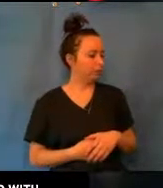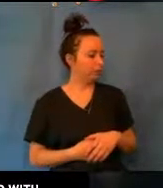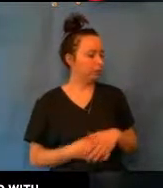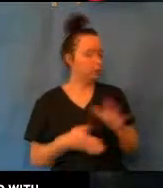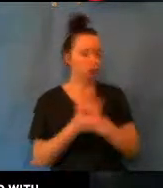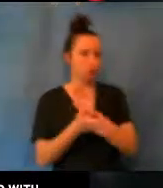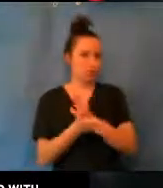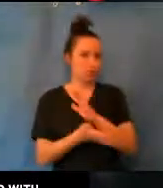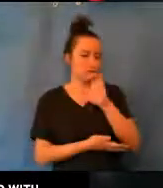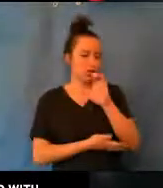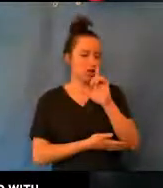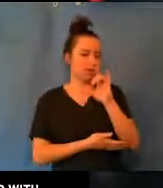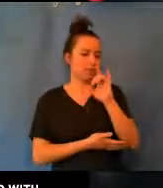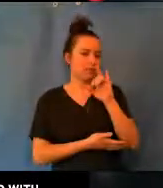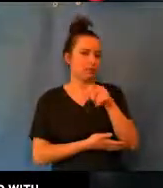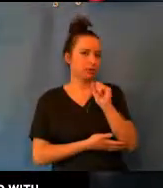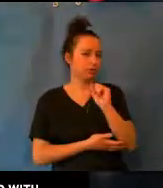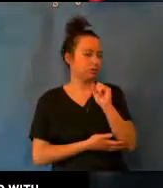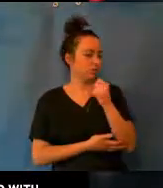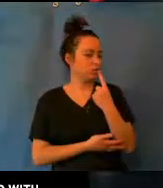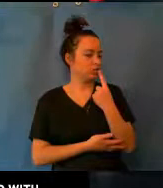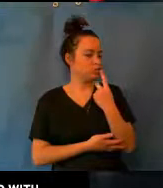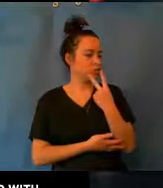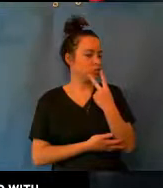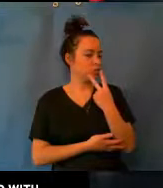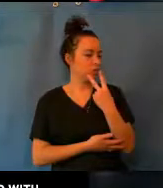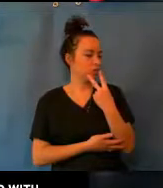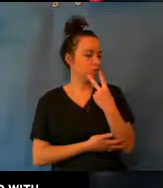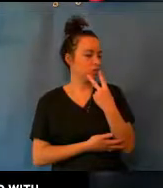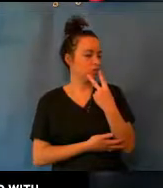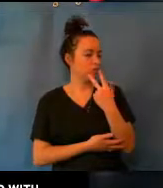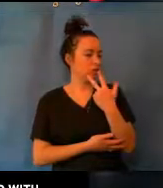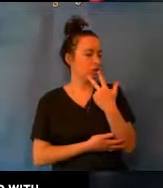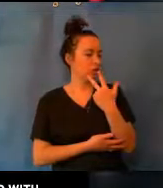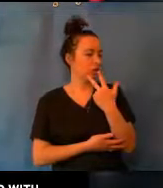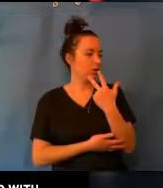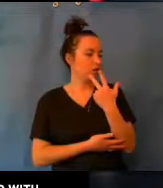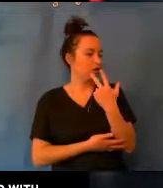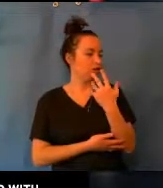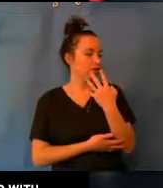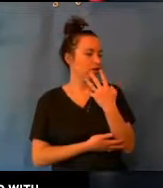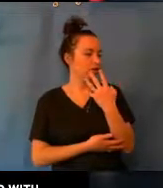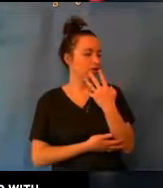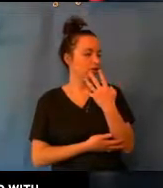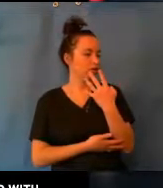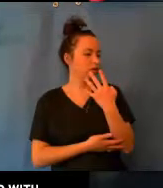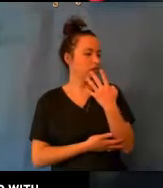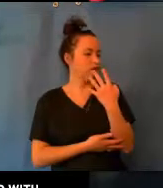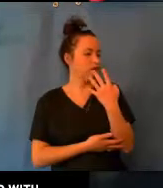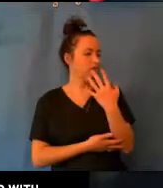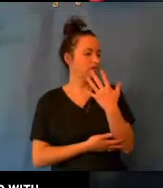our paper clips. 1, 2, 3,